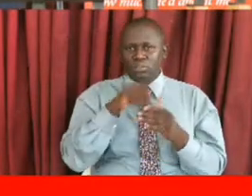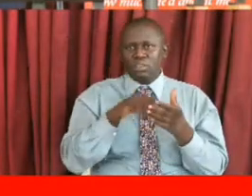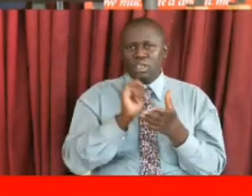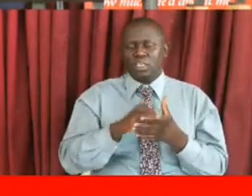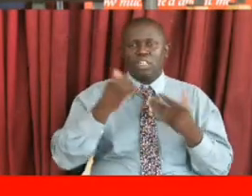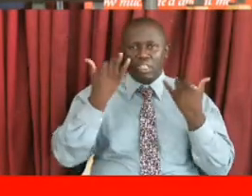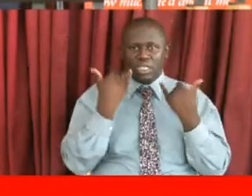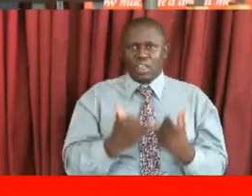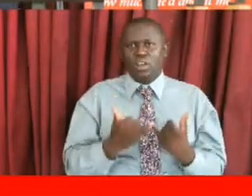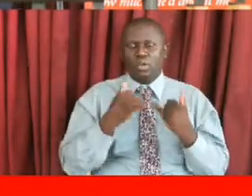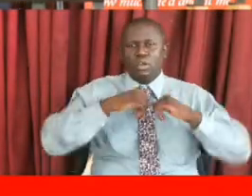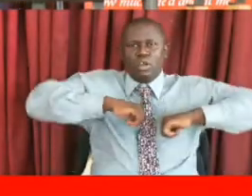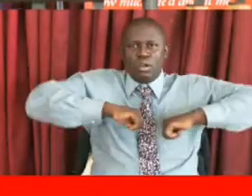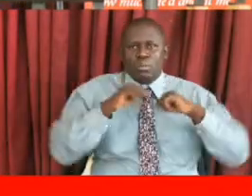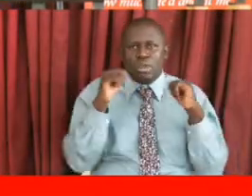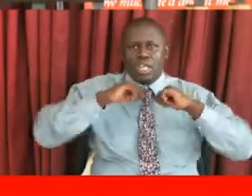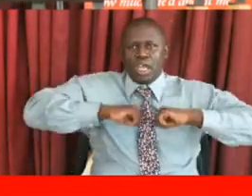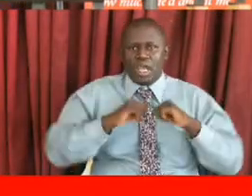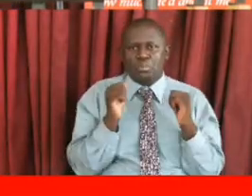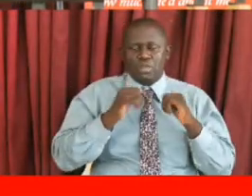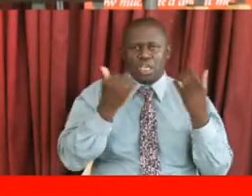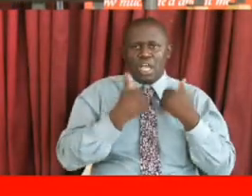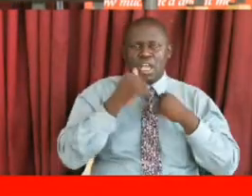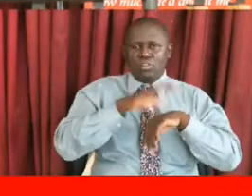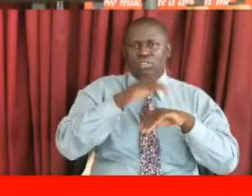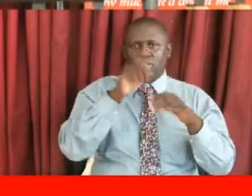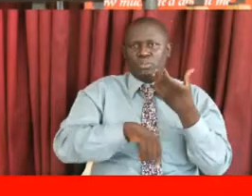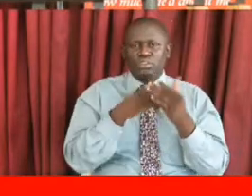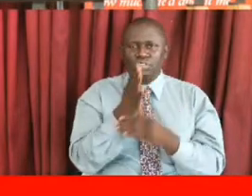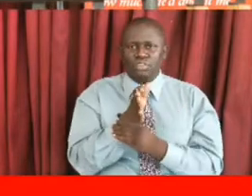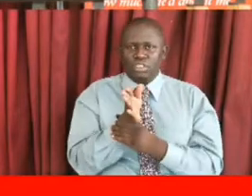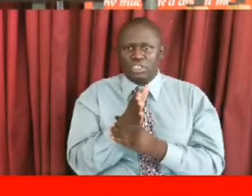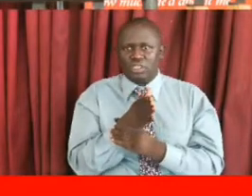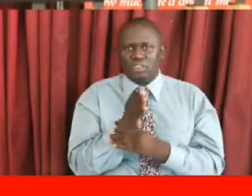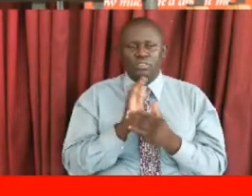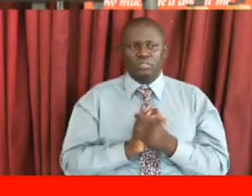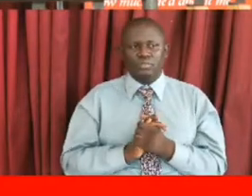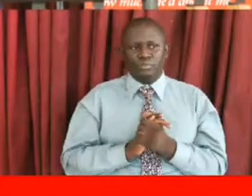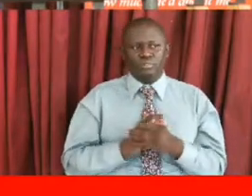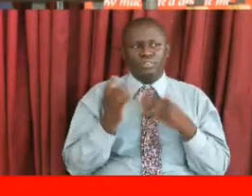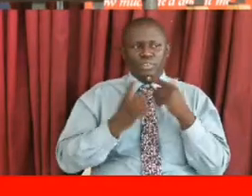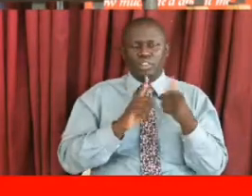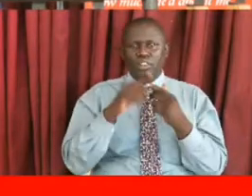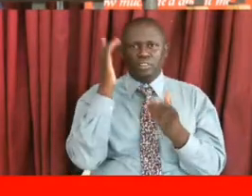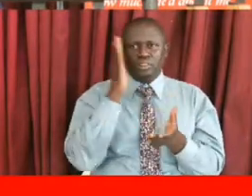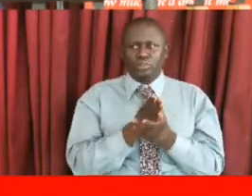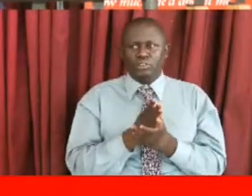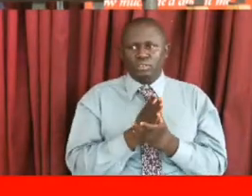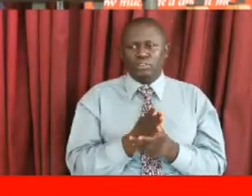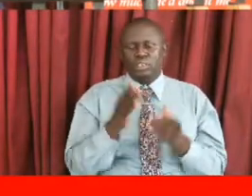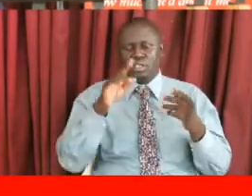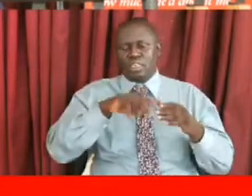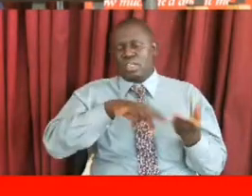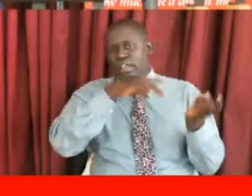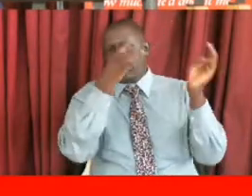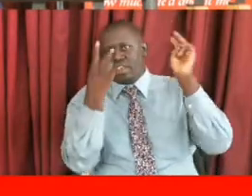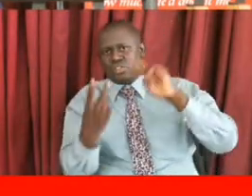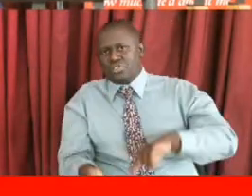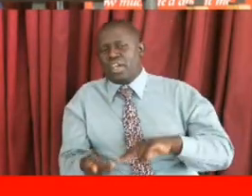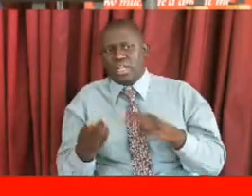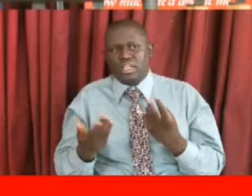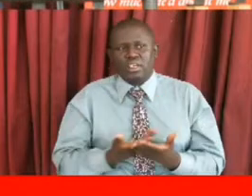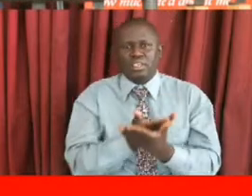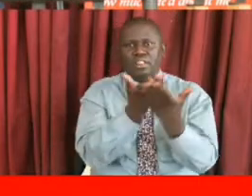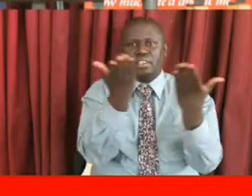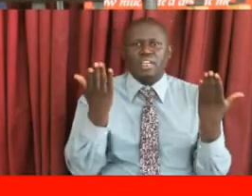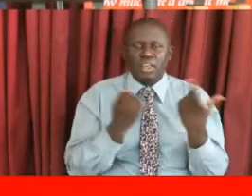he realized in whose presence he standing and he fell and